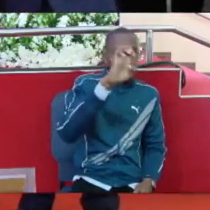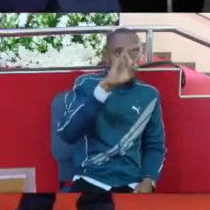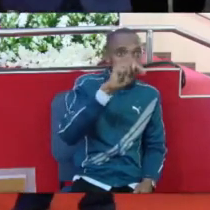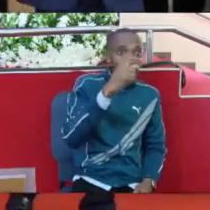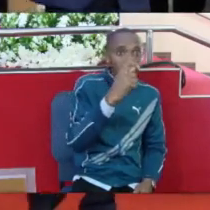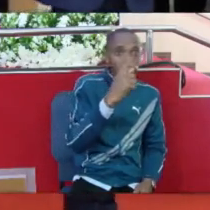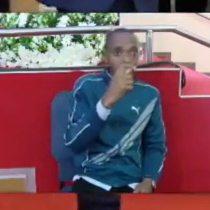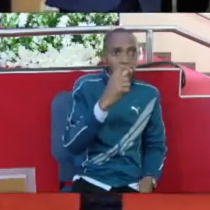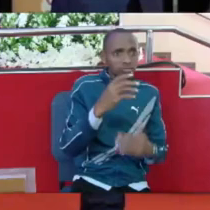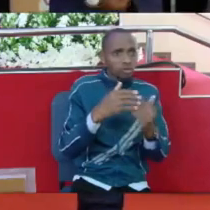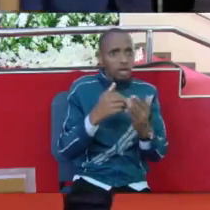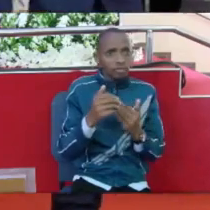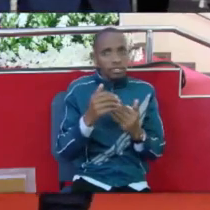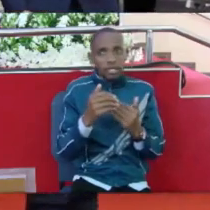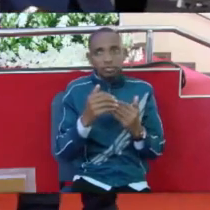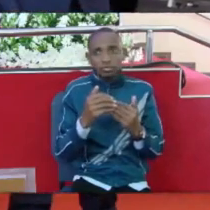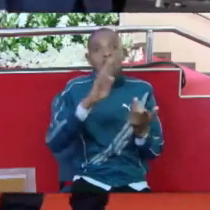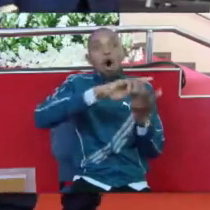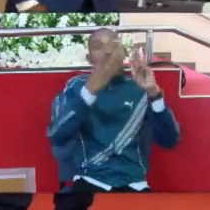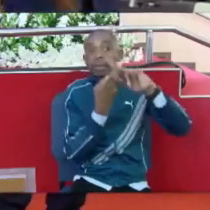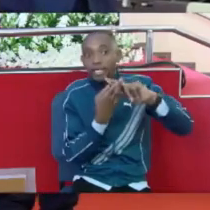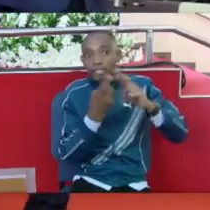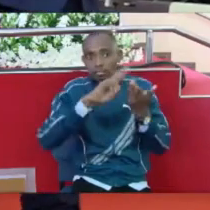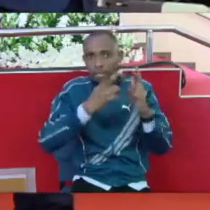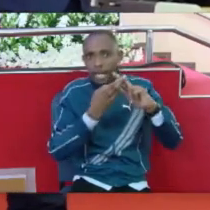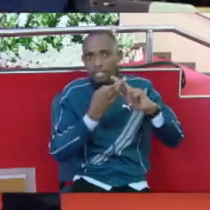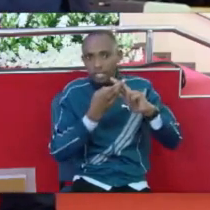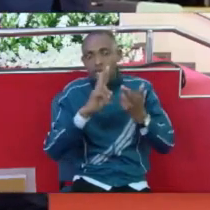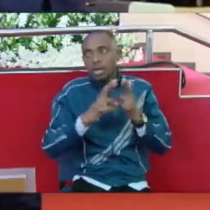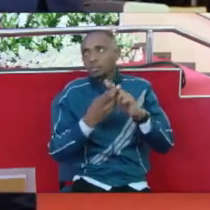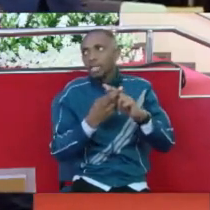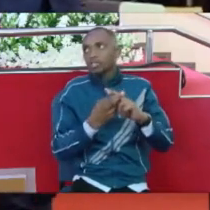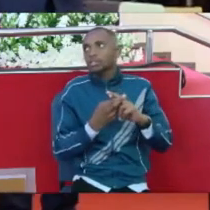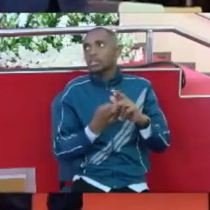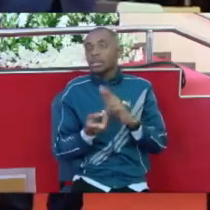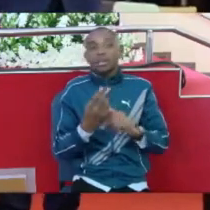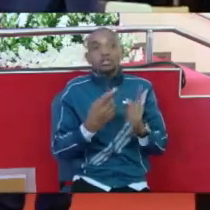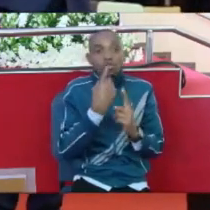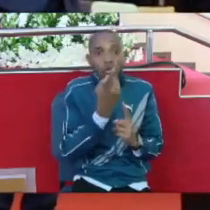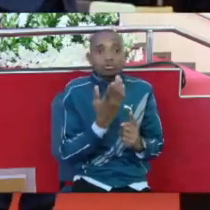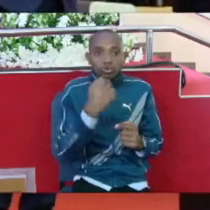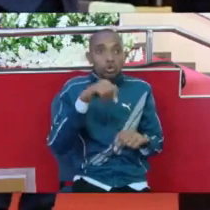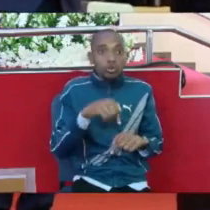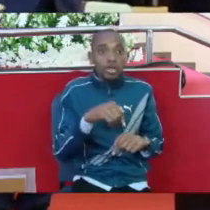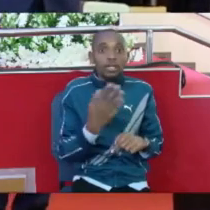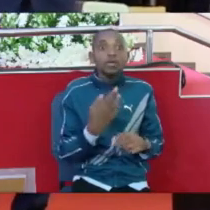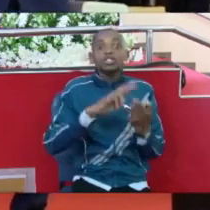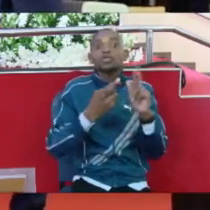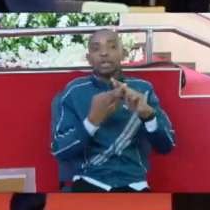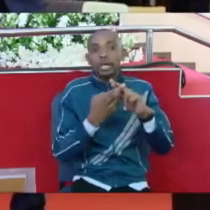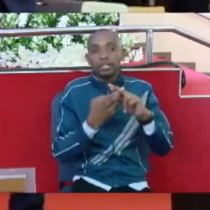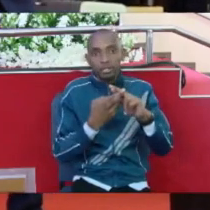Kwa sababu yeye ndio kitu ambacho kiko. Everywhere you go, including the politicians, God is